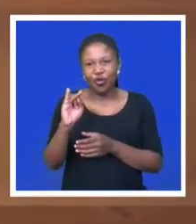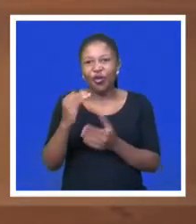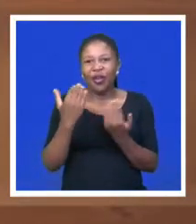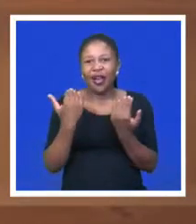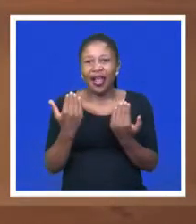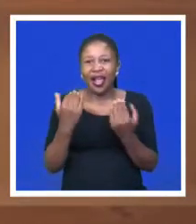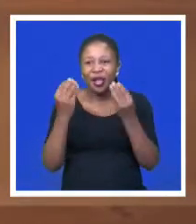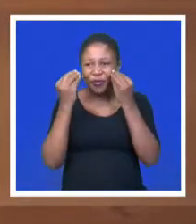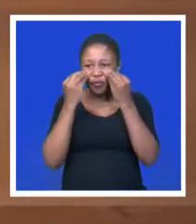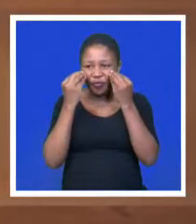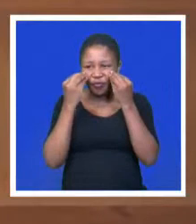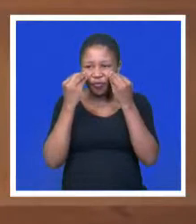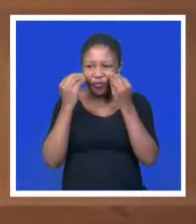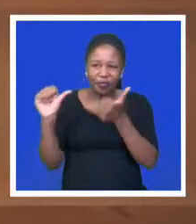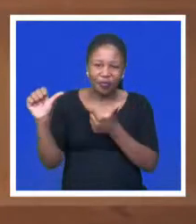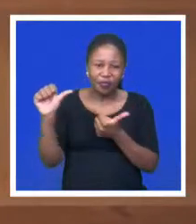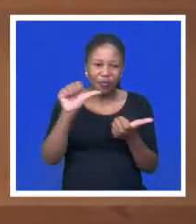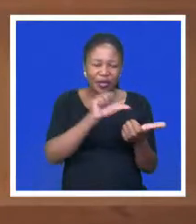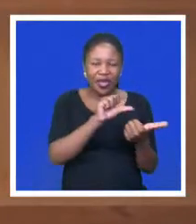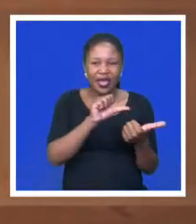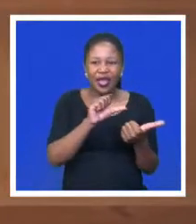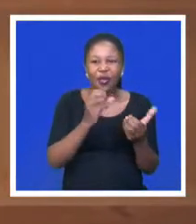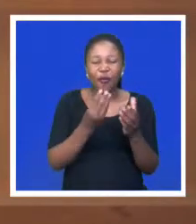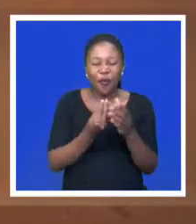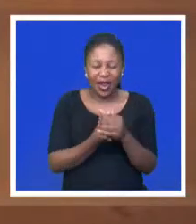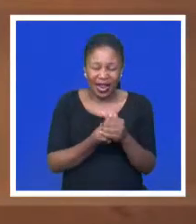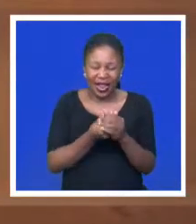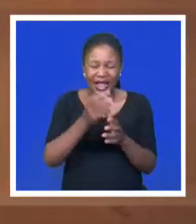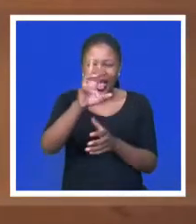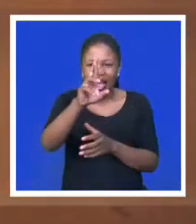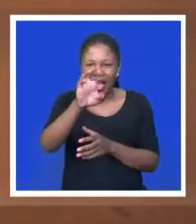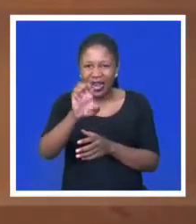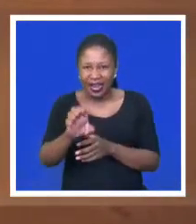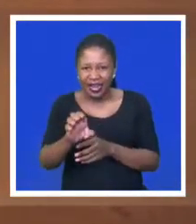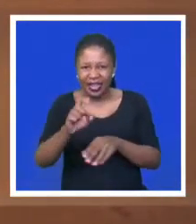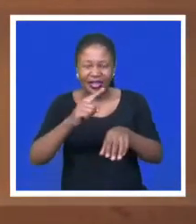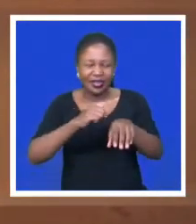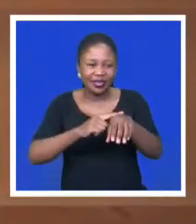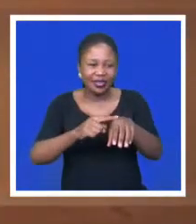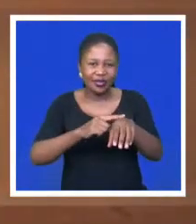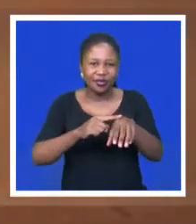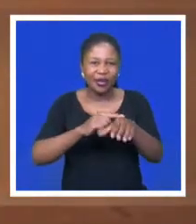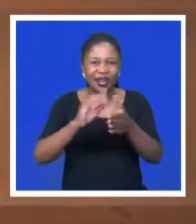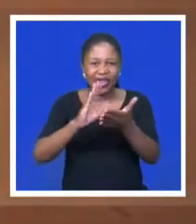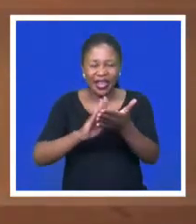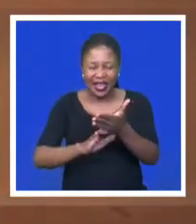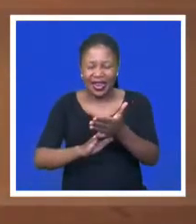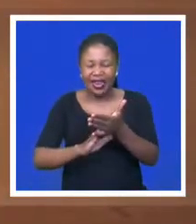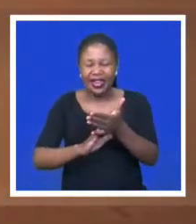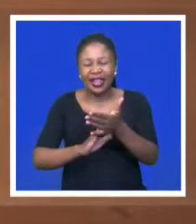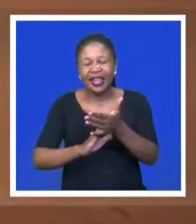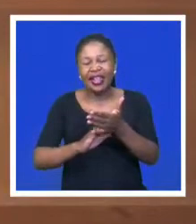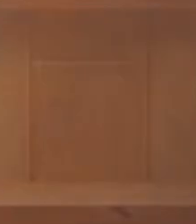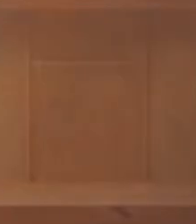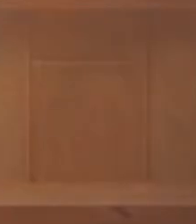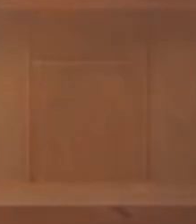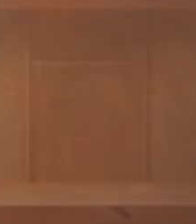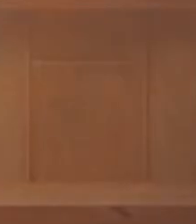the religious education, Siswati, and religious education teacher after this infomercial.